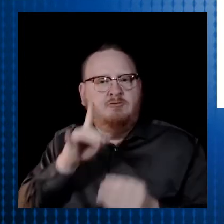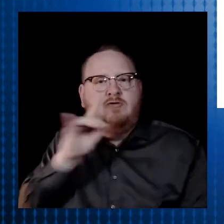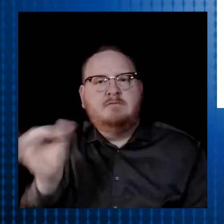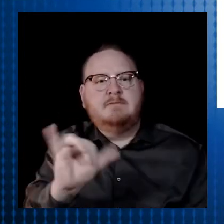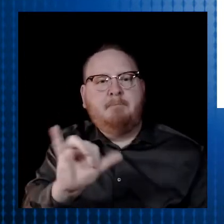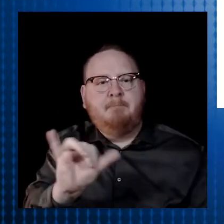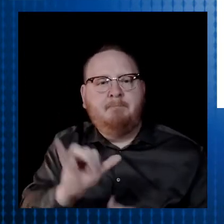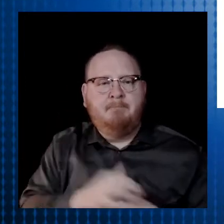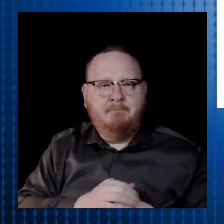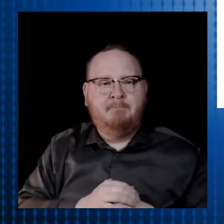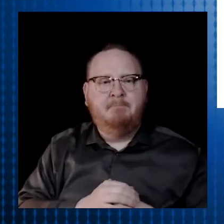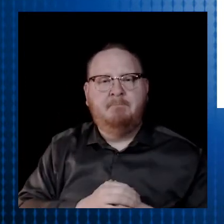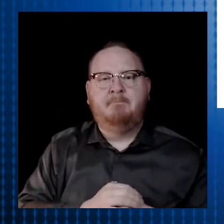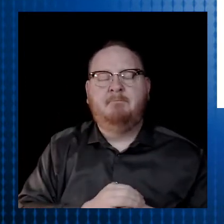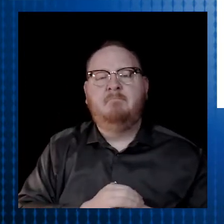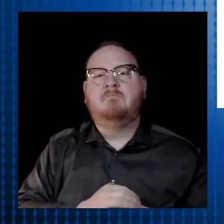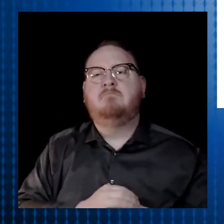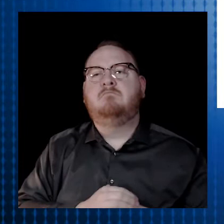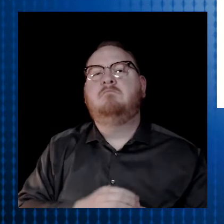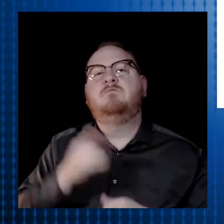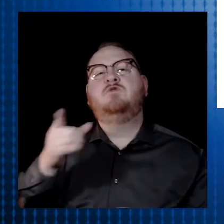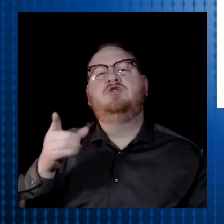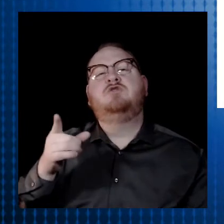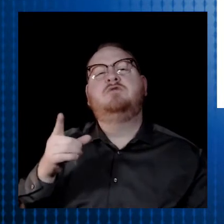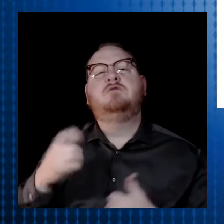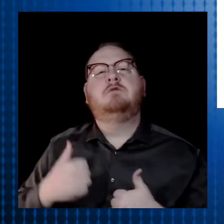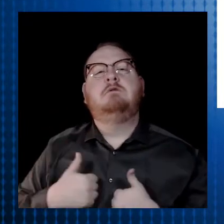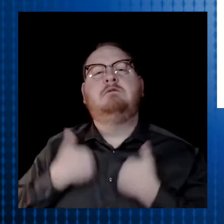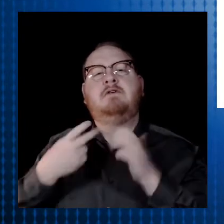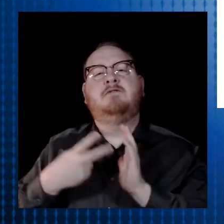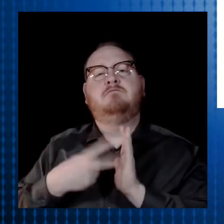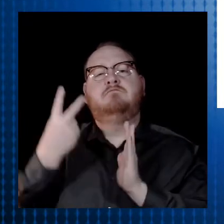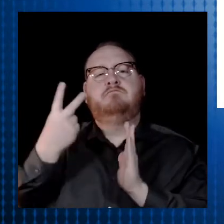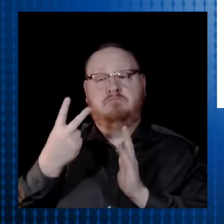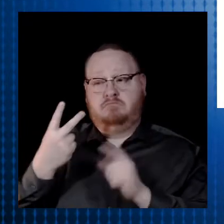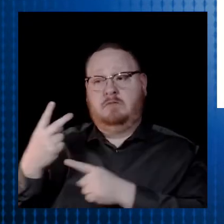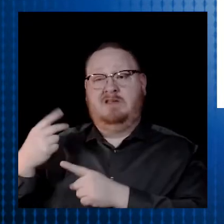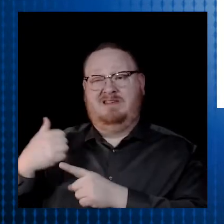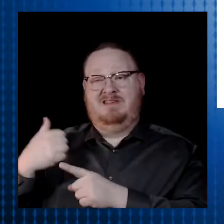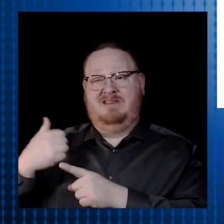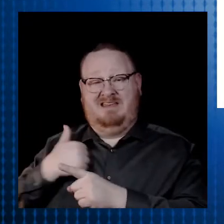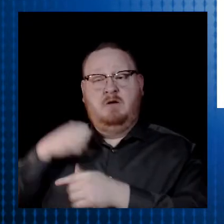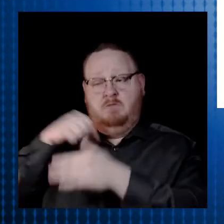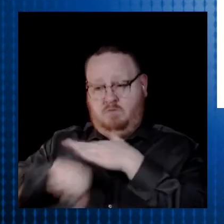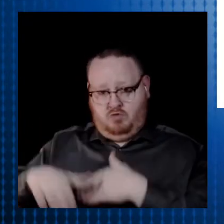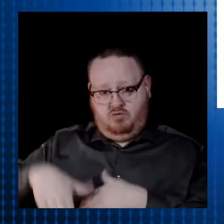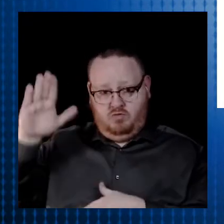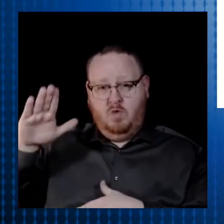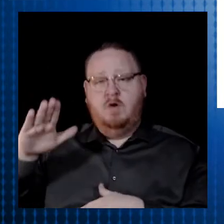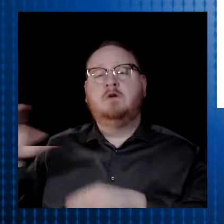She has a dual citizenship as she was born and raised in Canada. She came to America